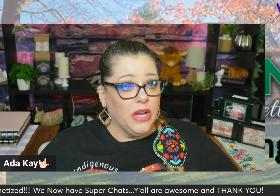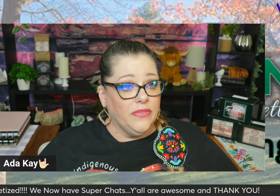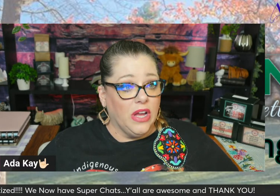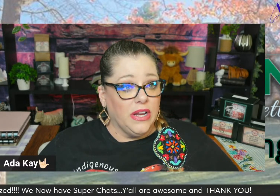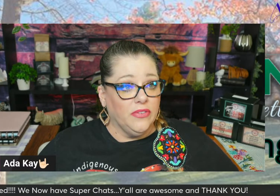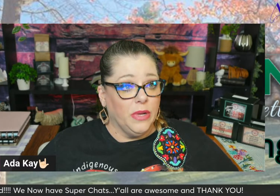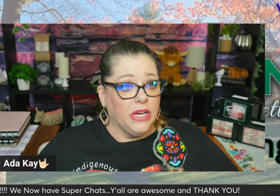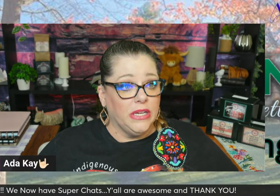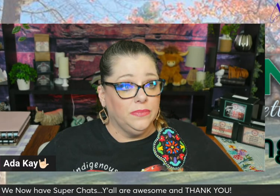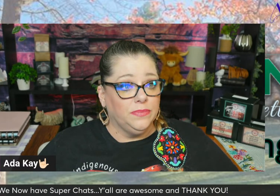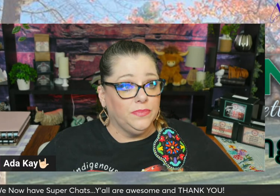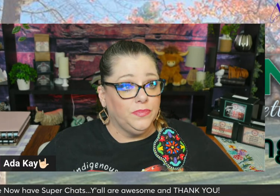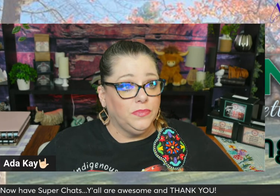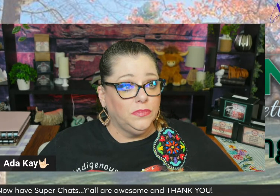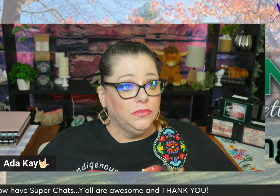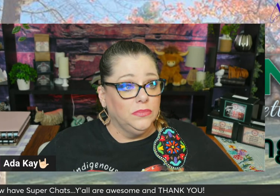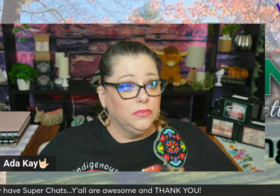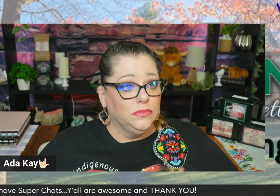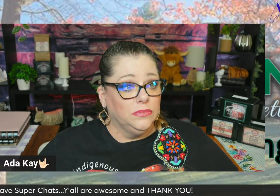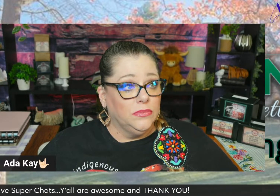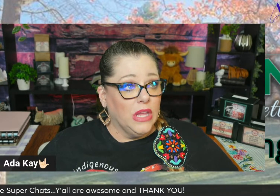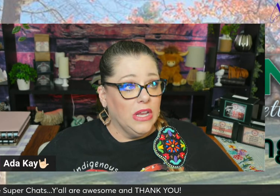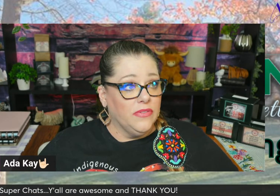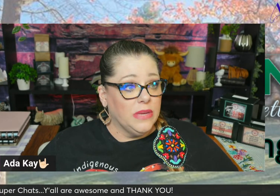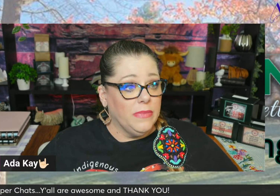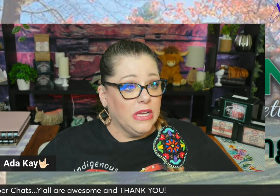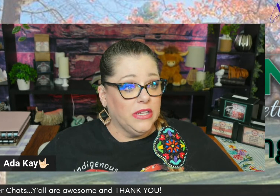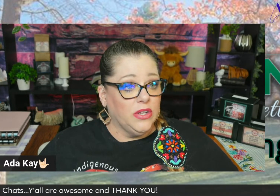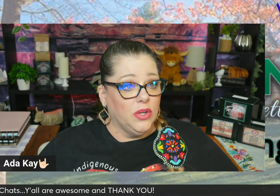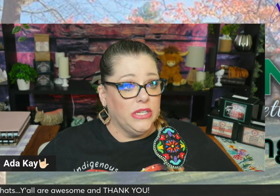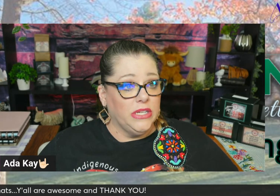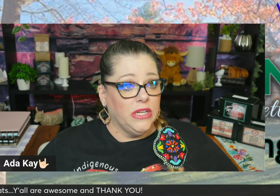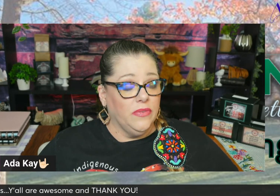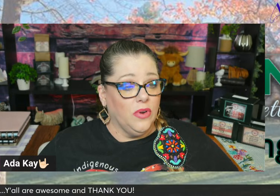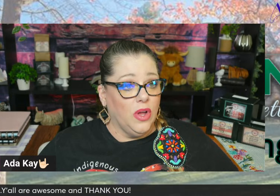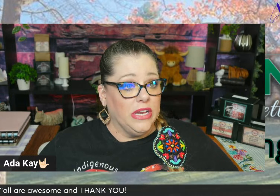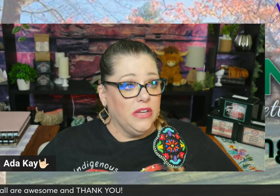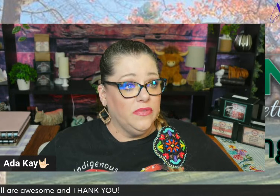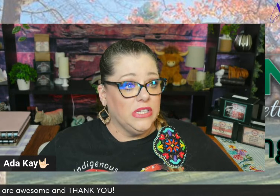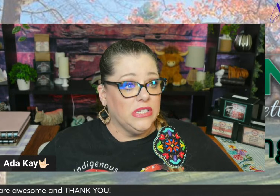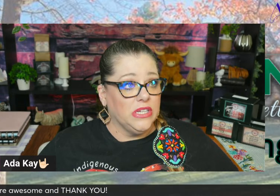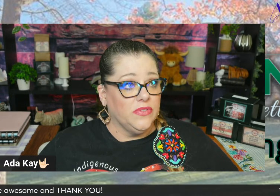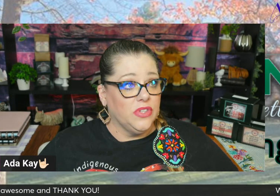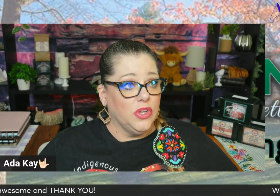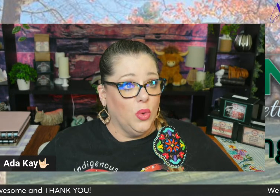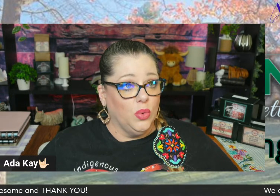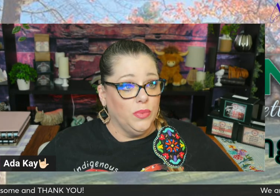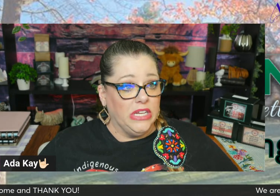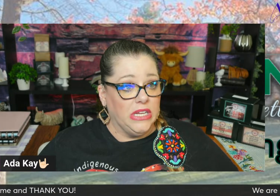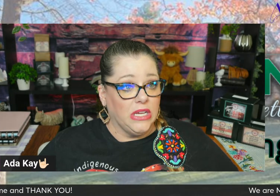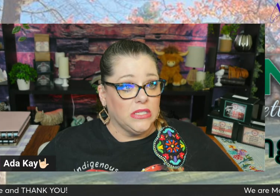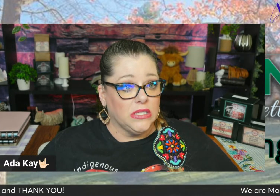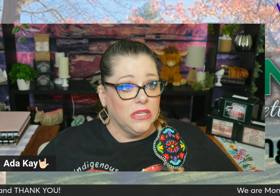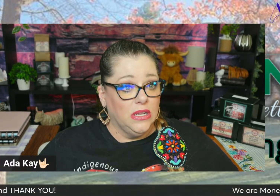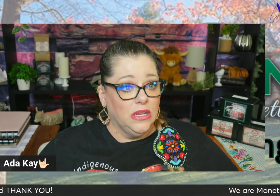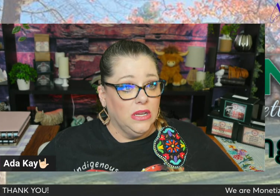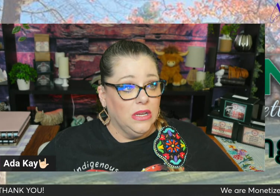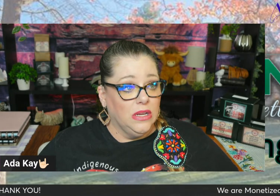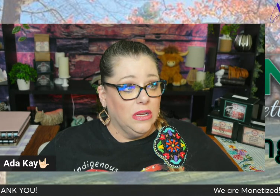That's what I've got, everybody. And every time I click on it, any of these, it gives the old